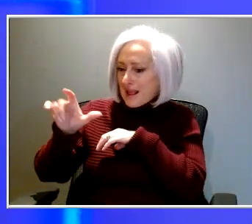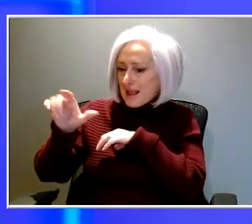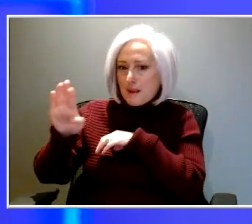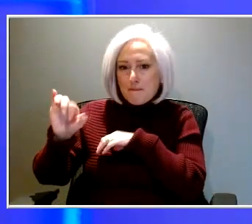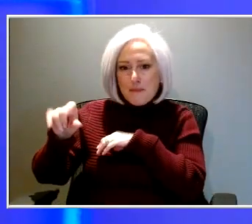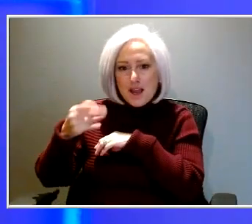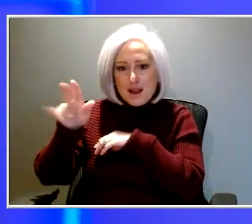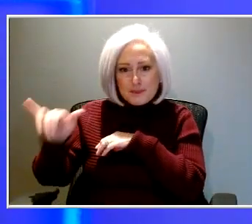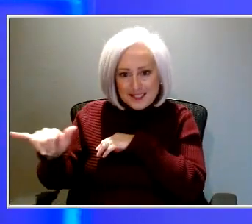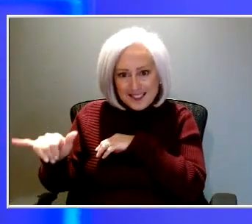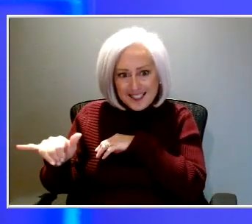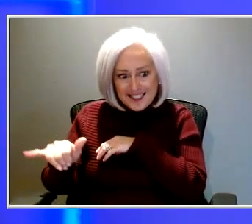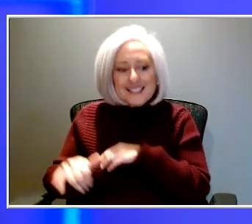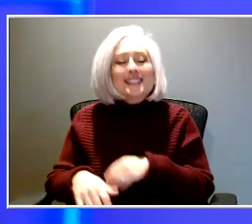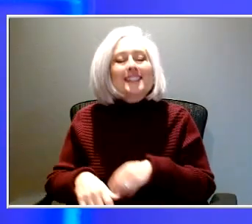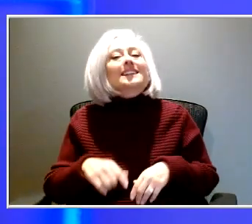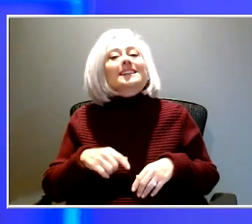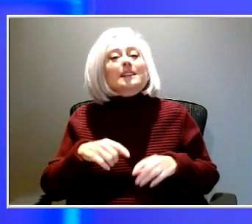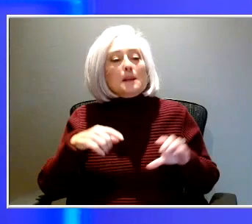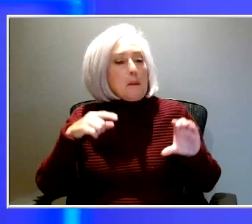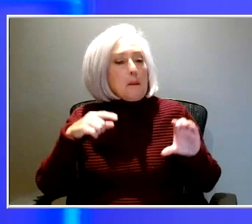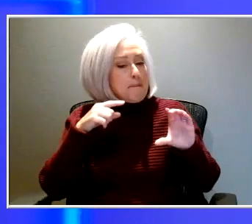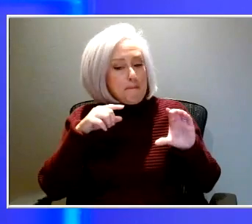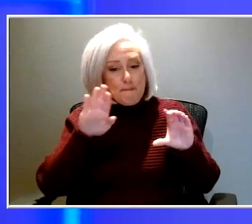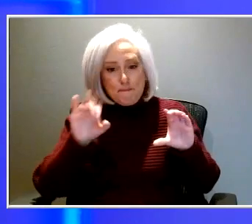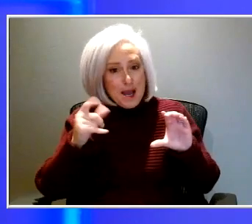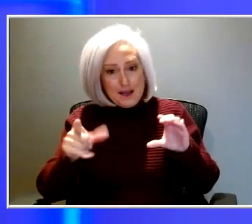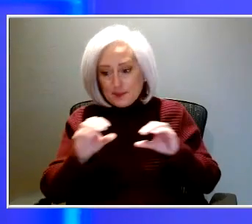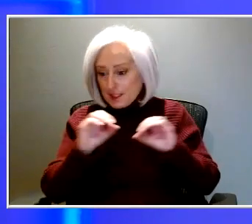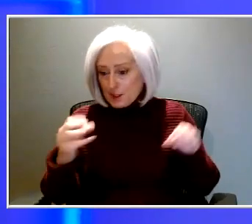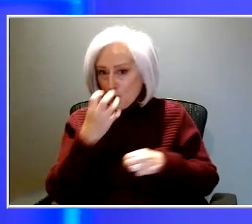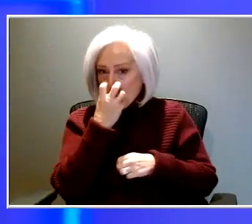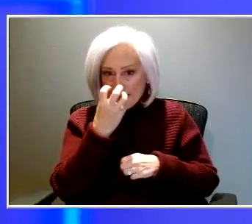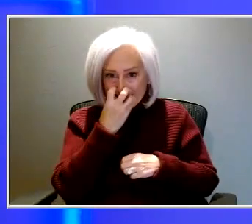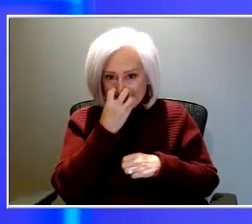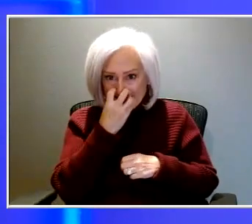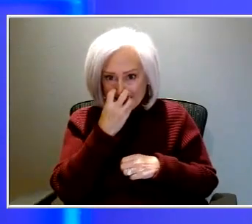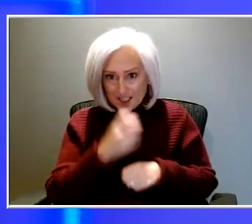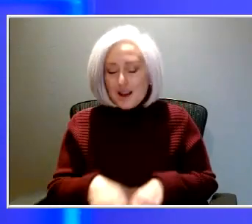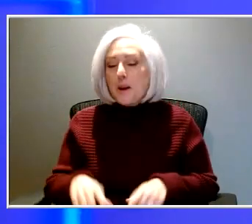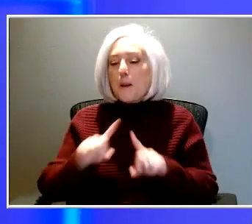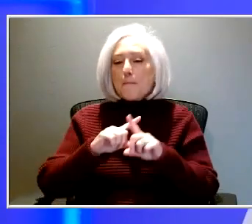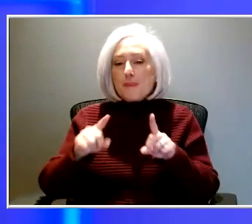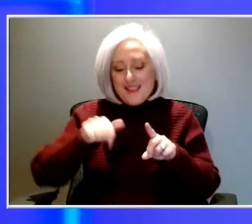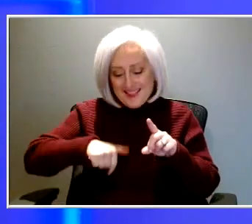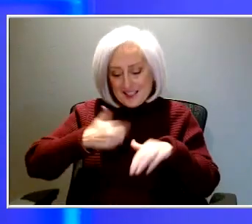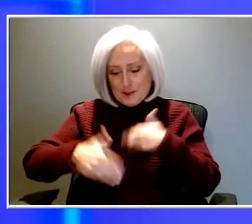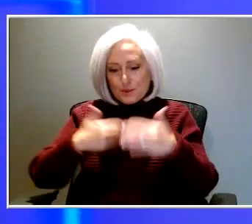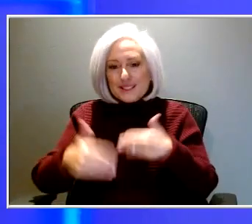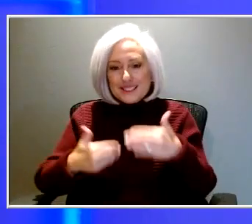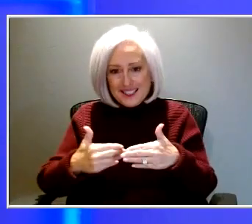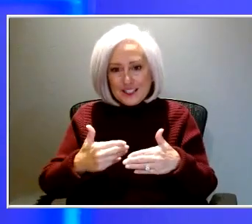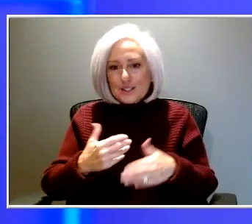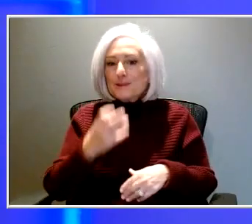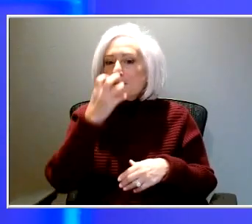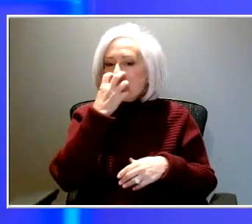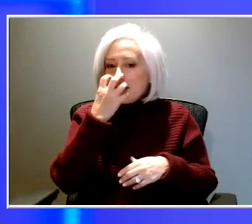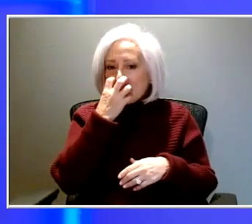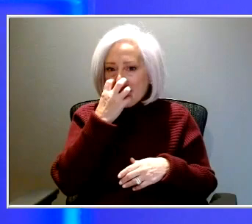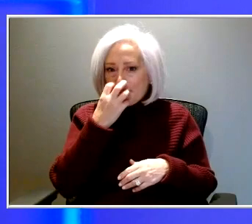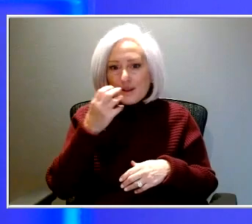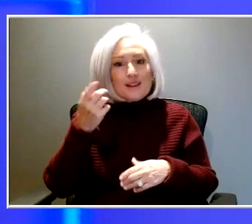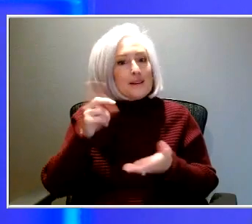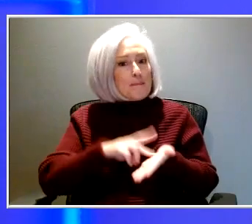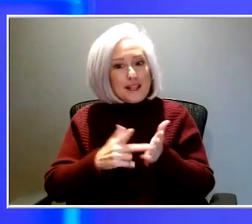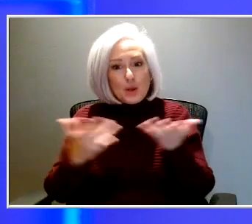put patients under anesthesia, full anesthesia. So really what I tell patients is you take a nap, and when you wake up, we'll be